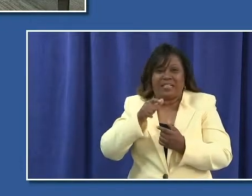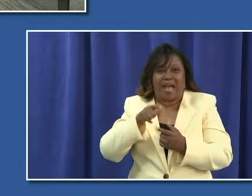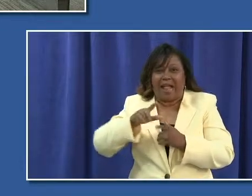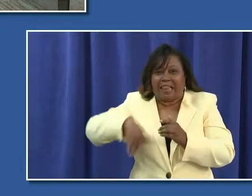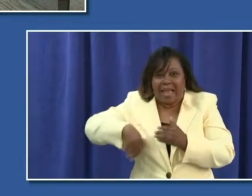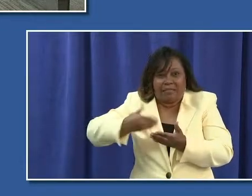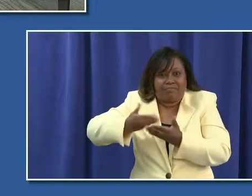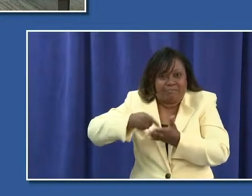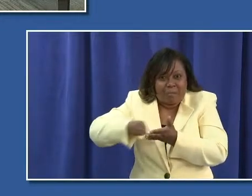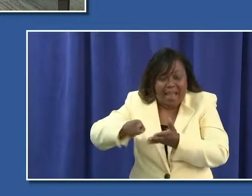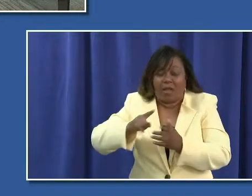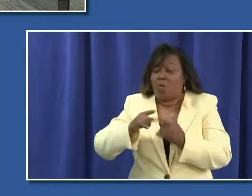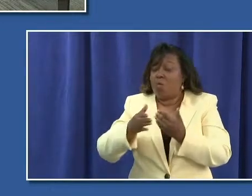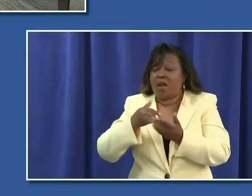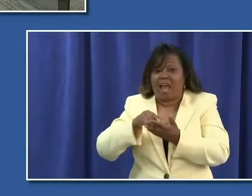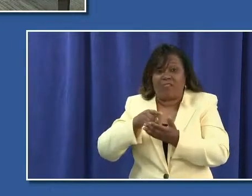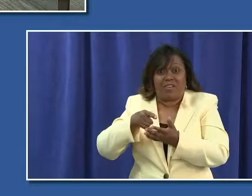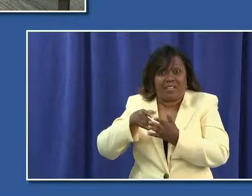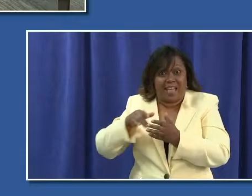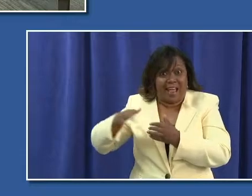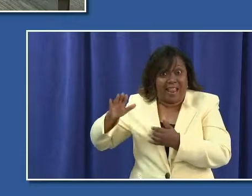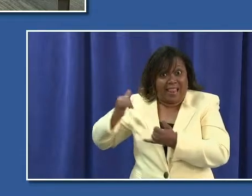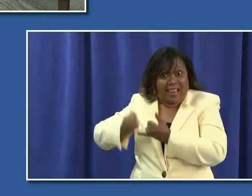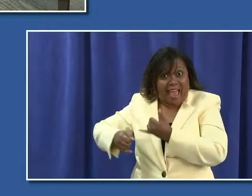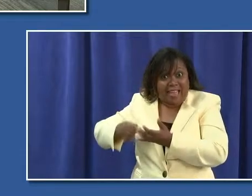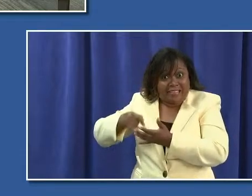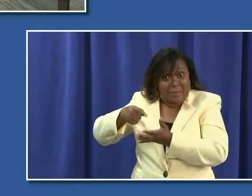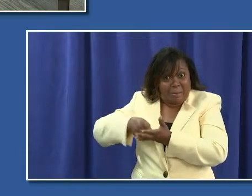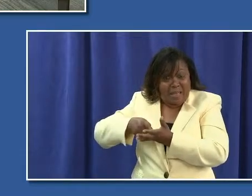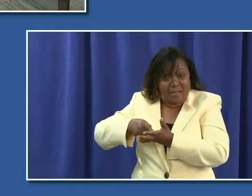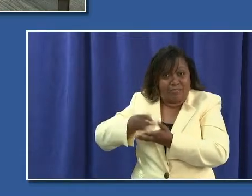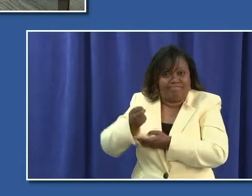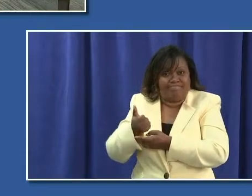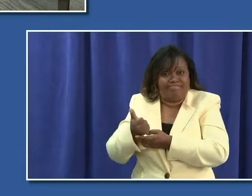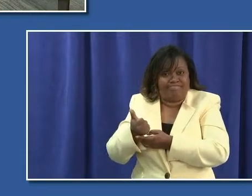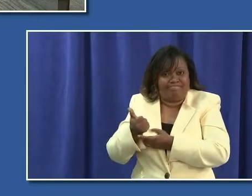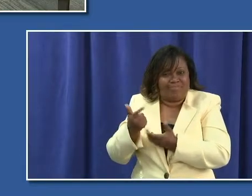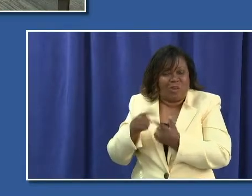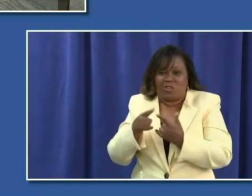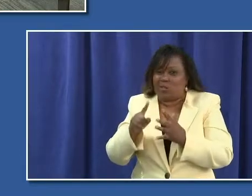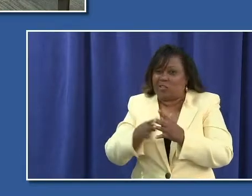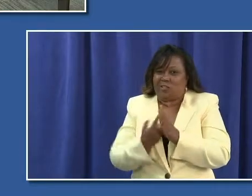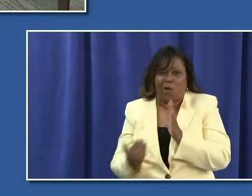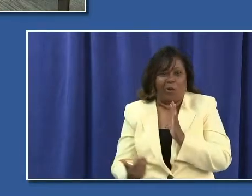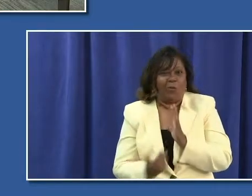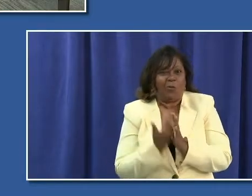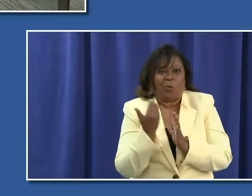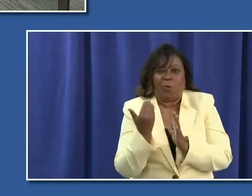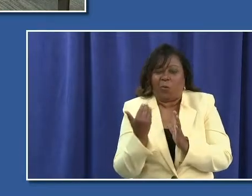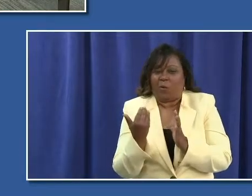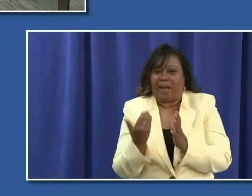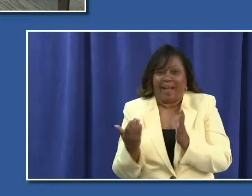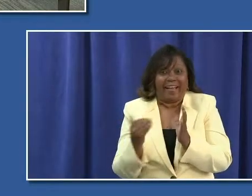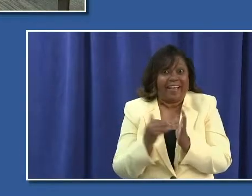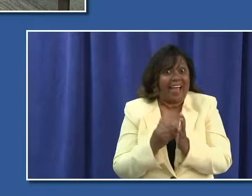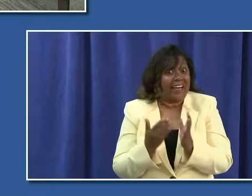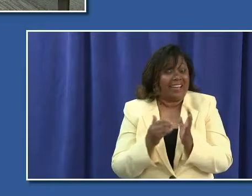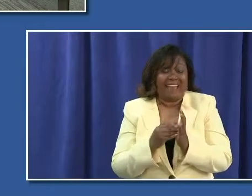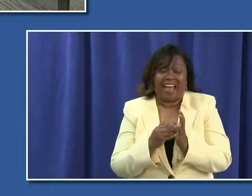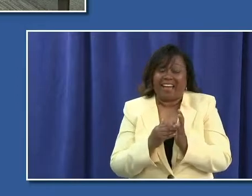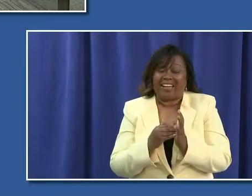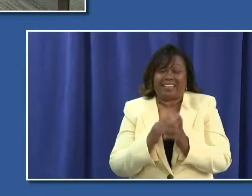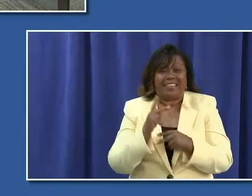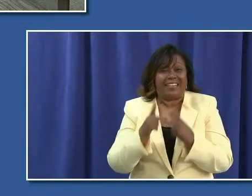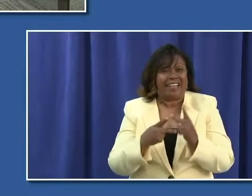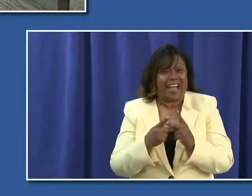on a bill, then whatever that past bill is, it's wiped. And you're starting fresh, you're starting clean. And again, it's a type